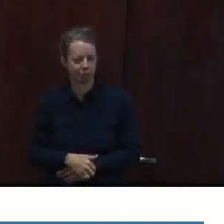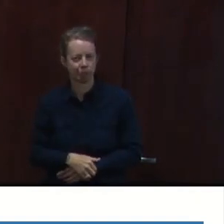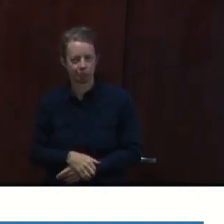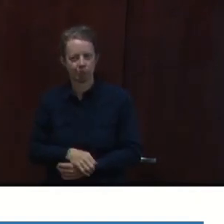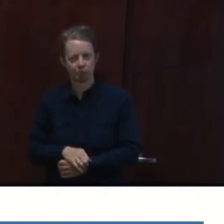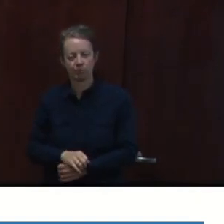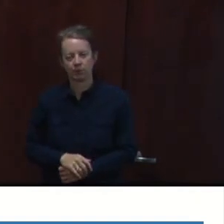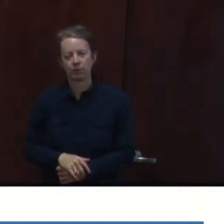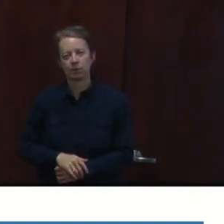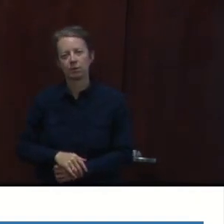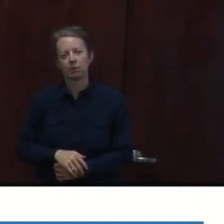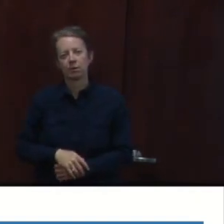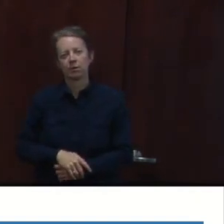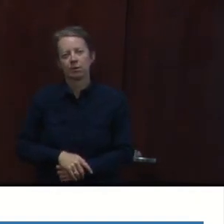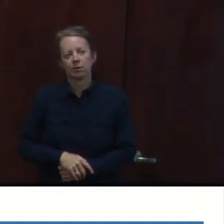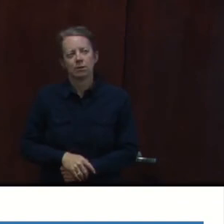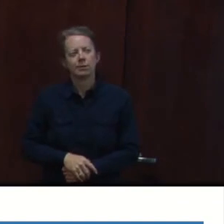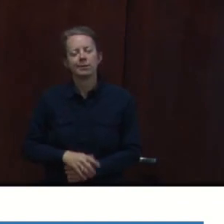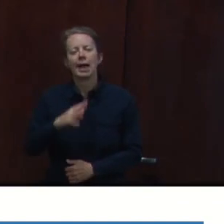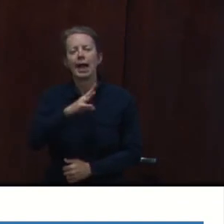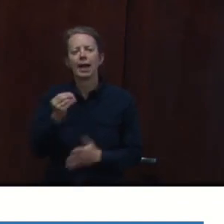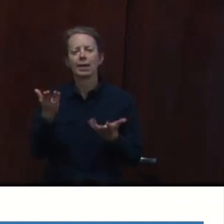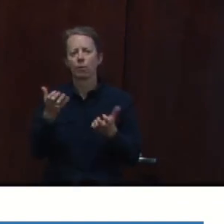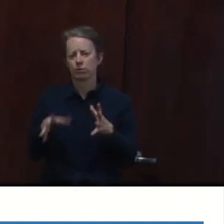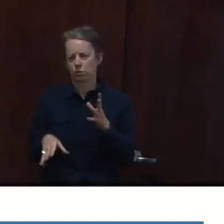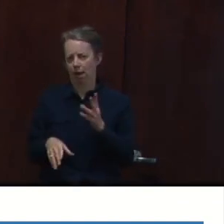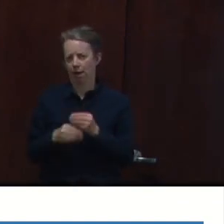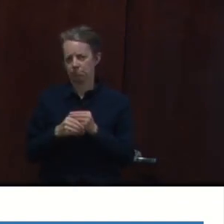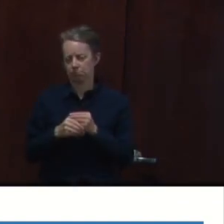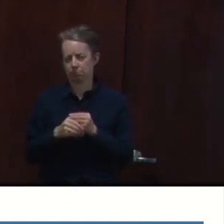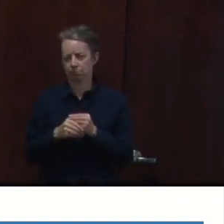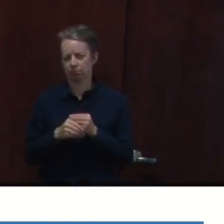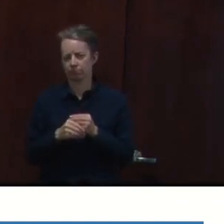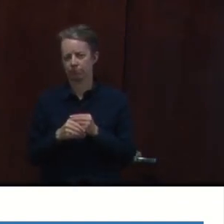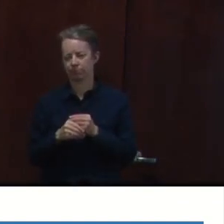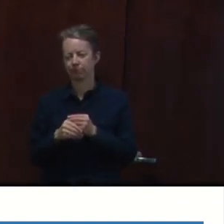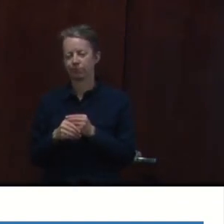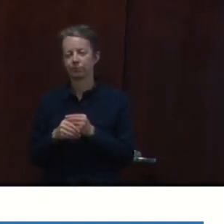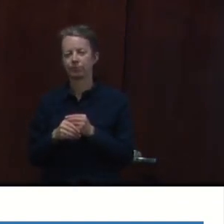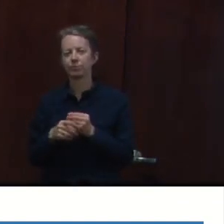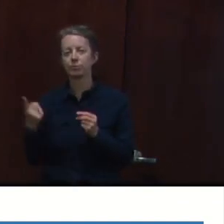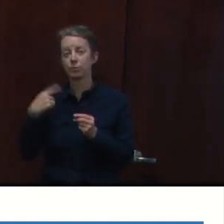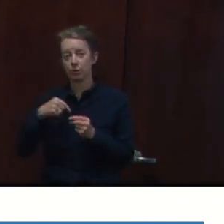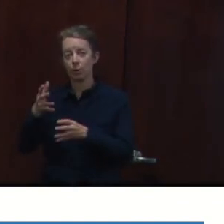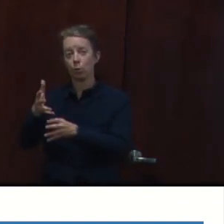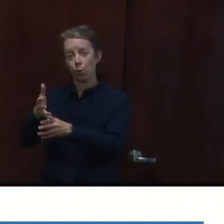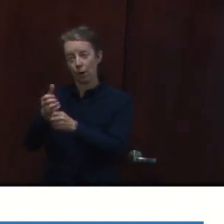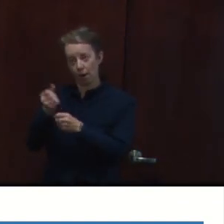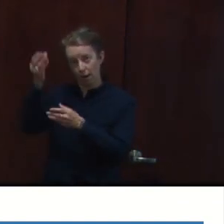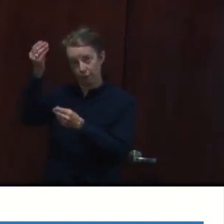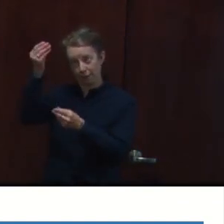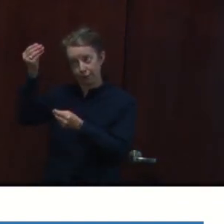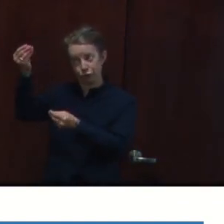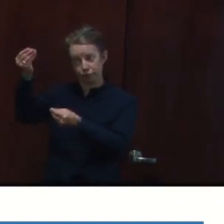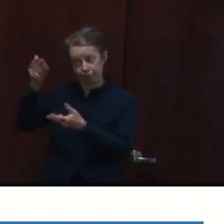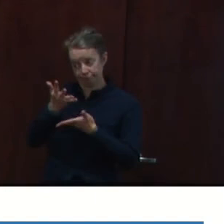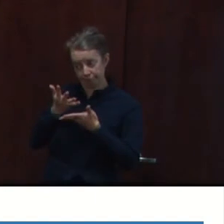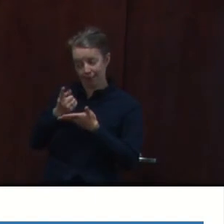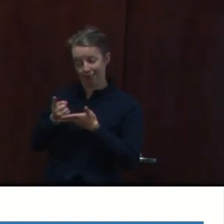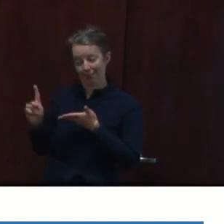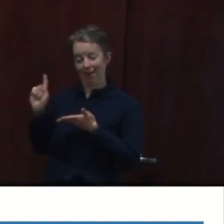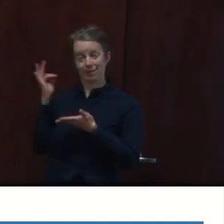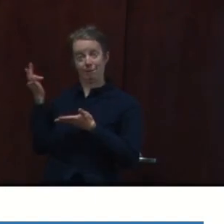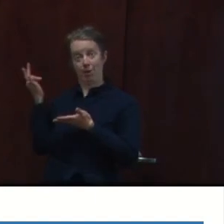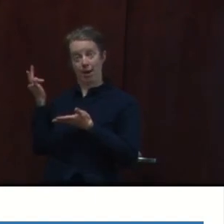And I wanted to also state that we did receive our notification last Friday of what we would receive